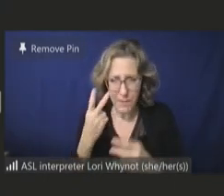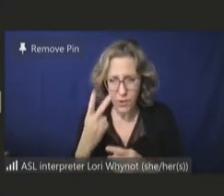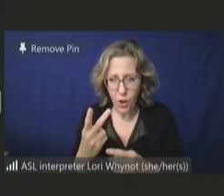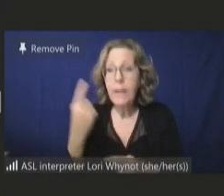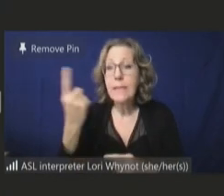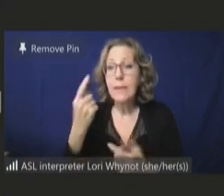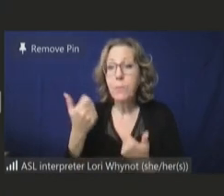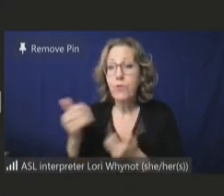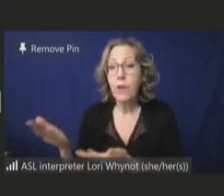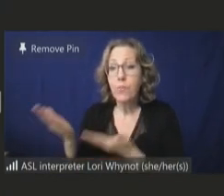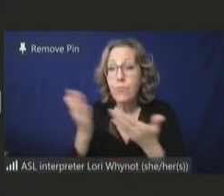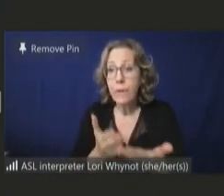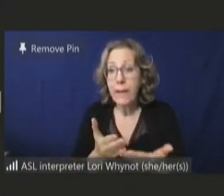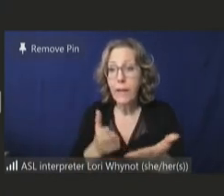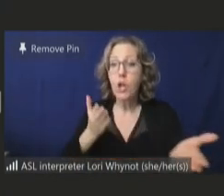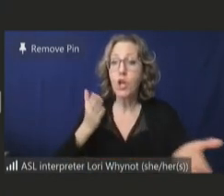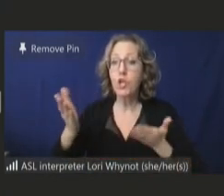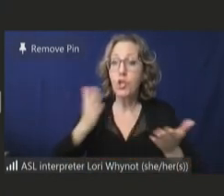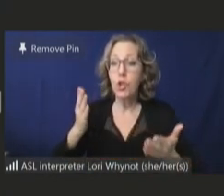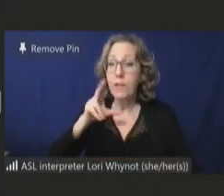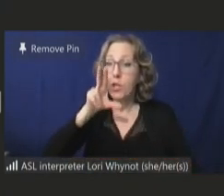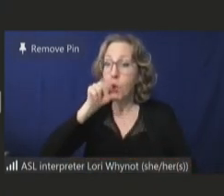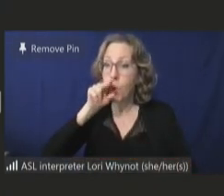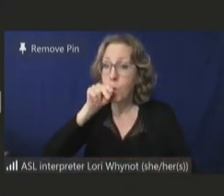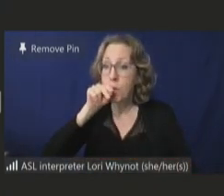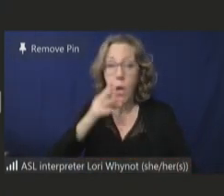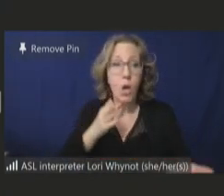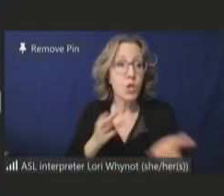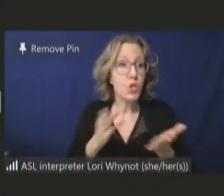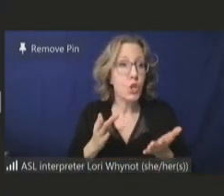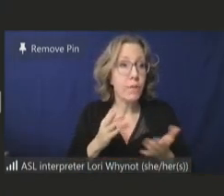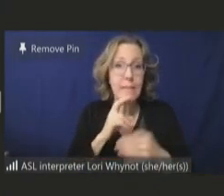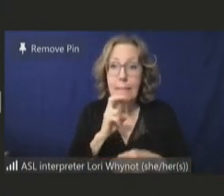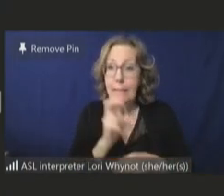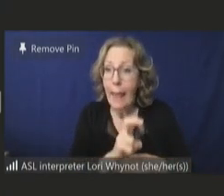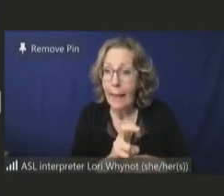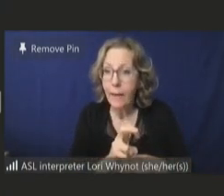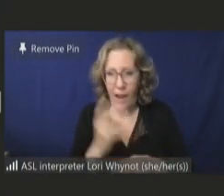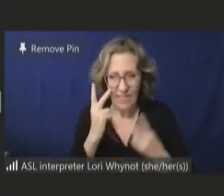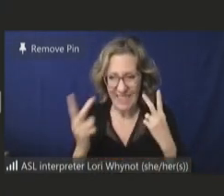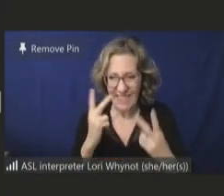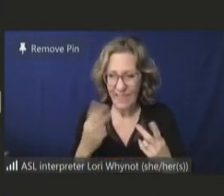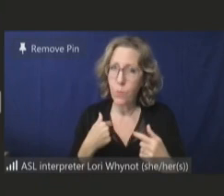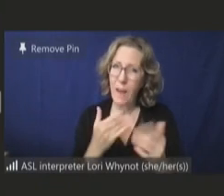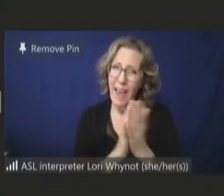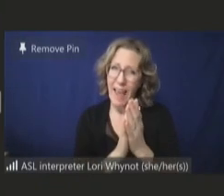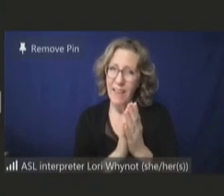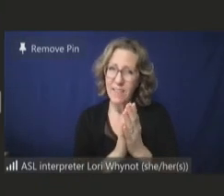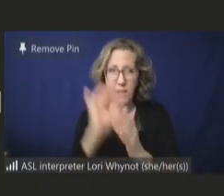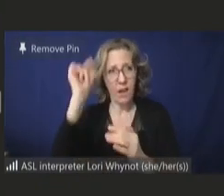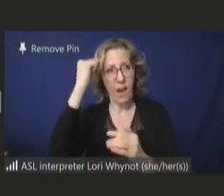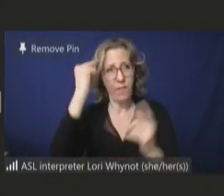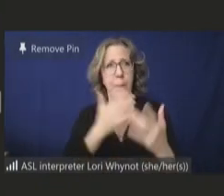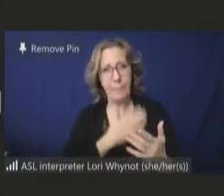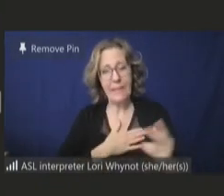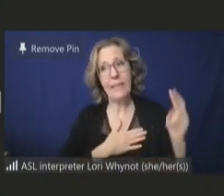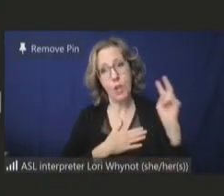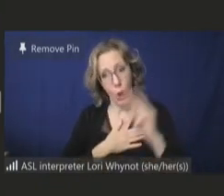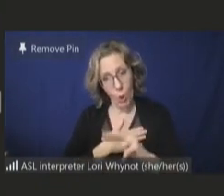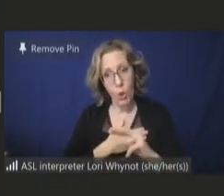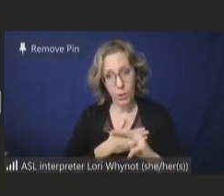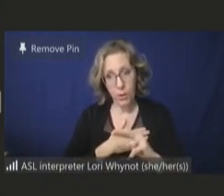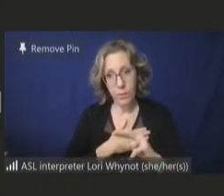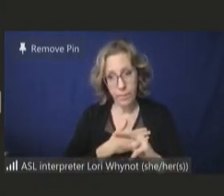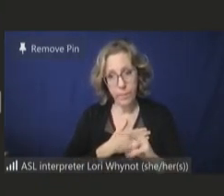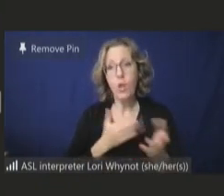service goose. I've seen service snakes and things like that. So we're really asking the federal government to pay attention to actual